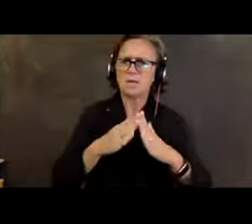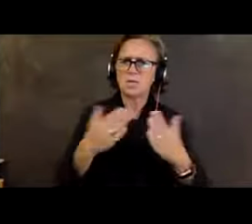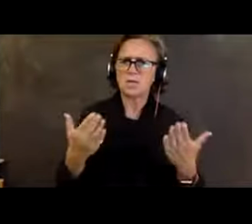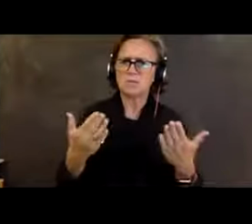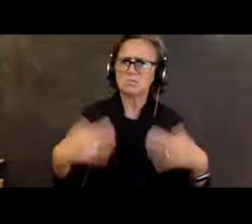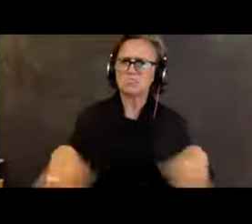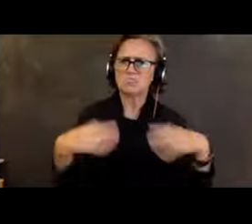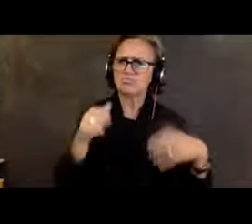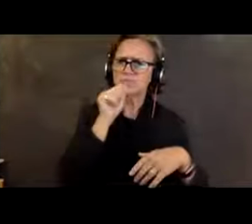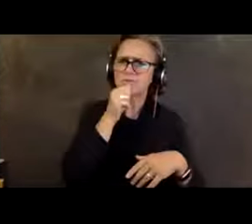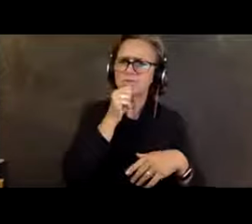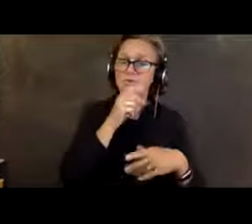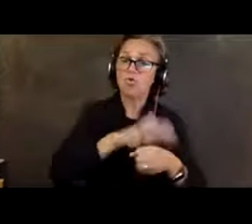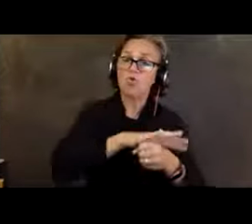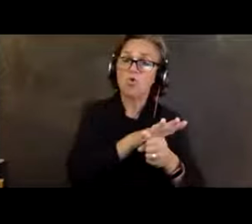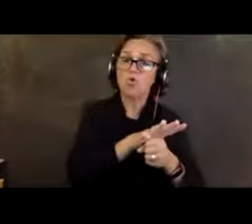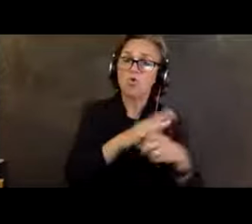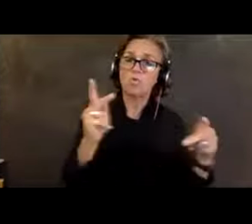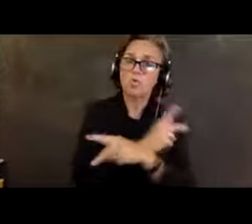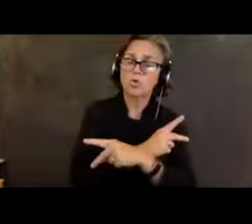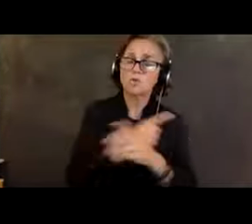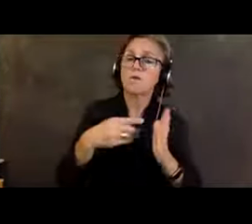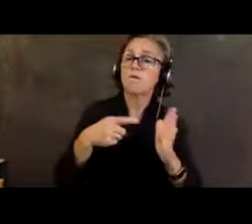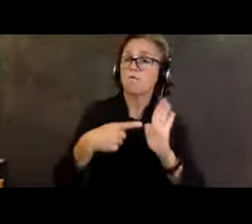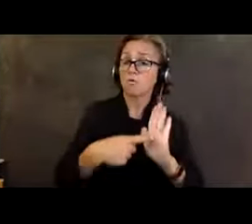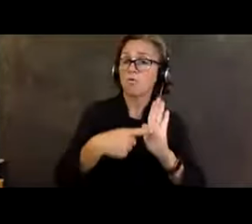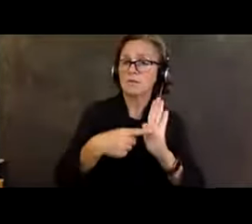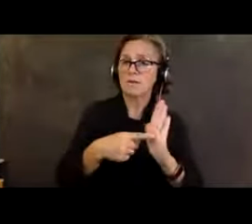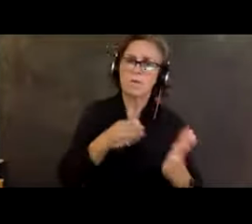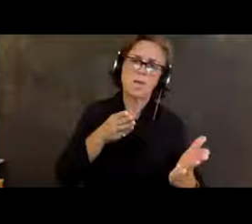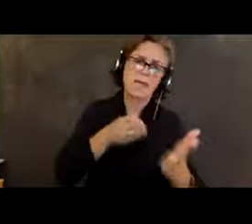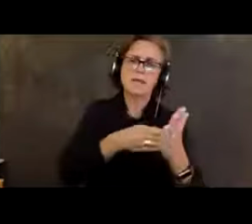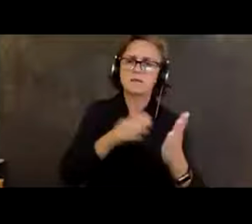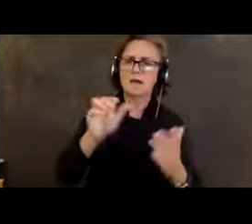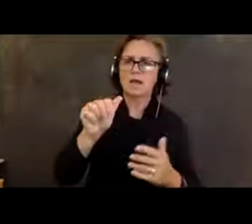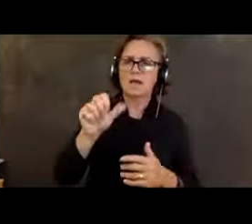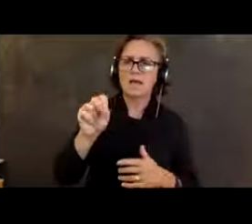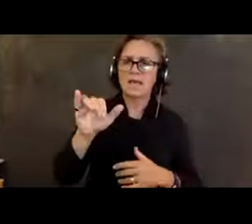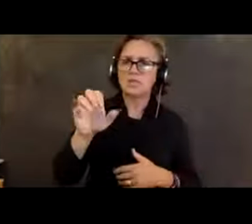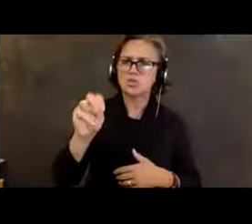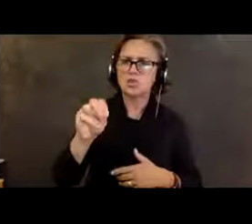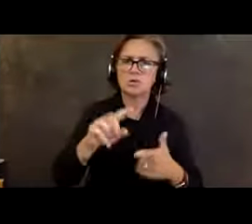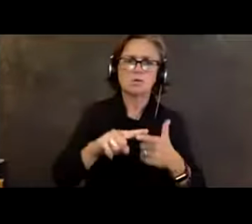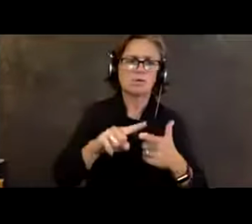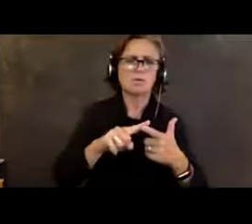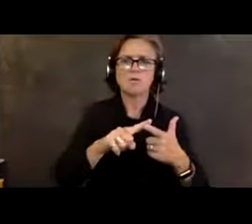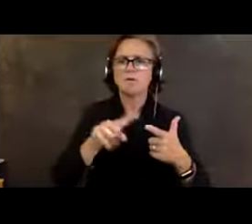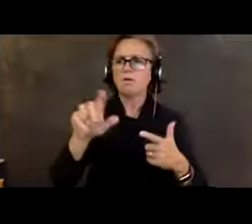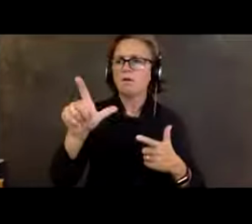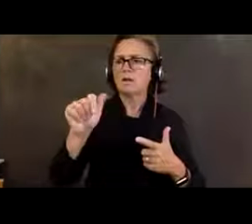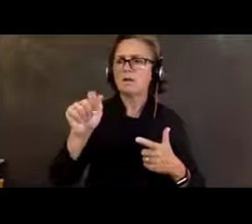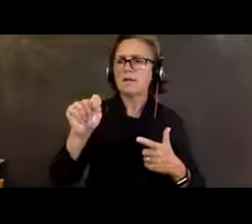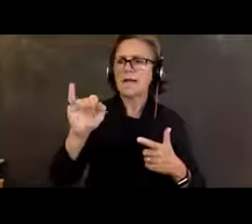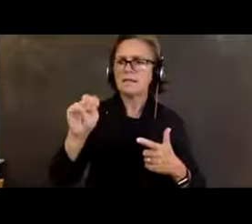COVID-19. We've had anti-Asian racism, Latinx racism, indigenous.